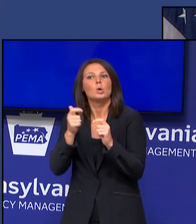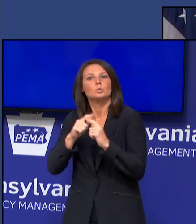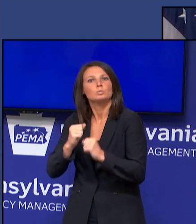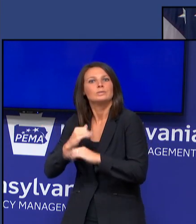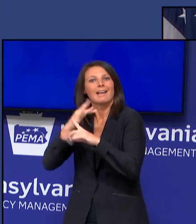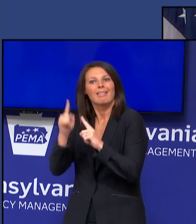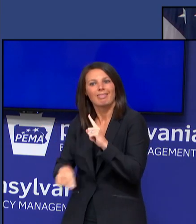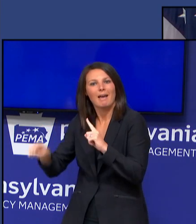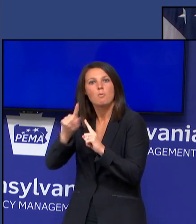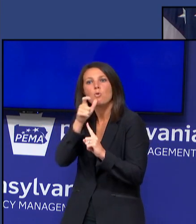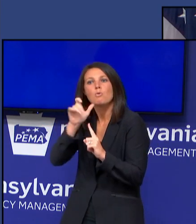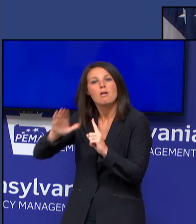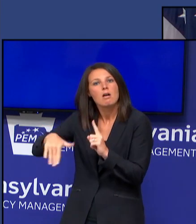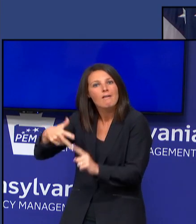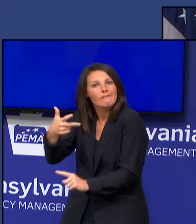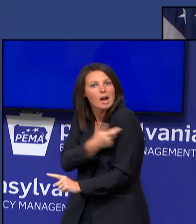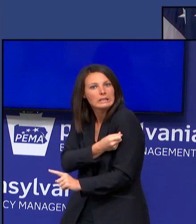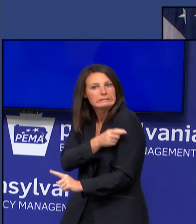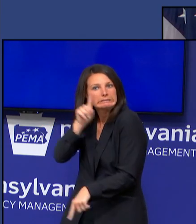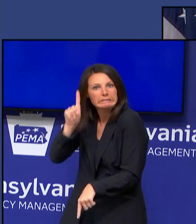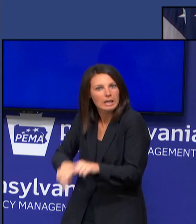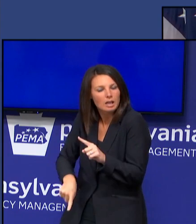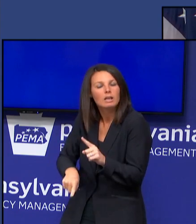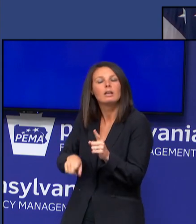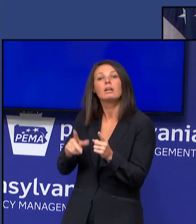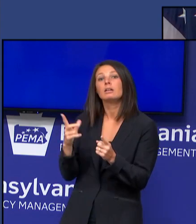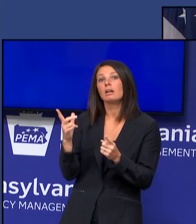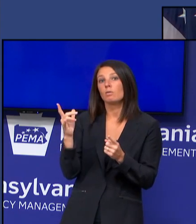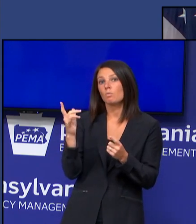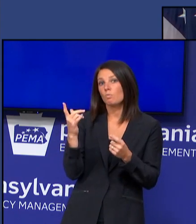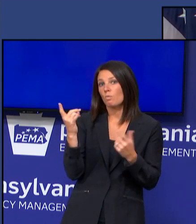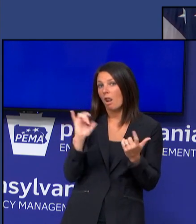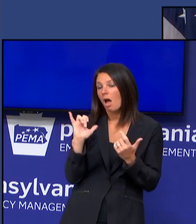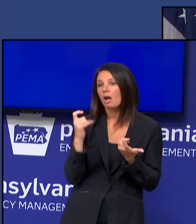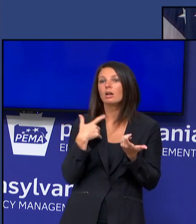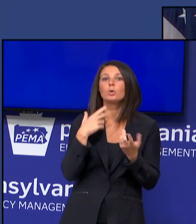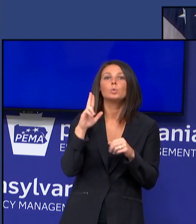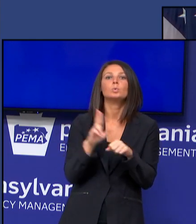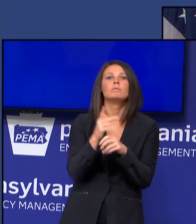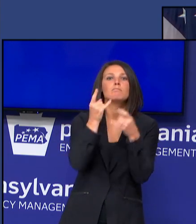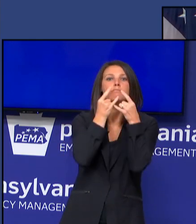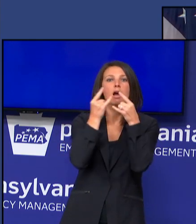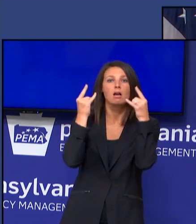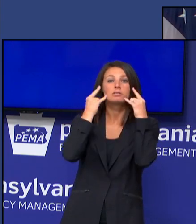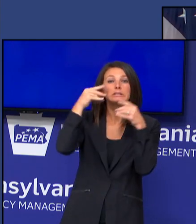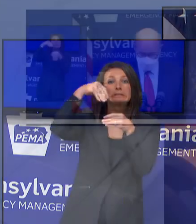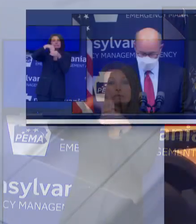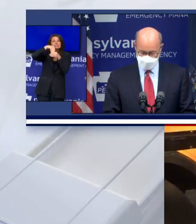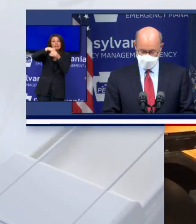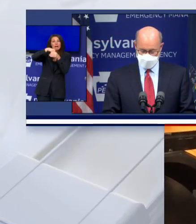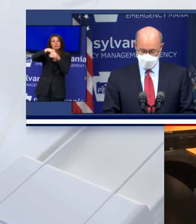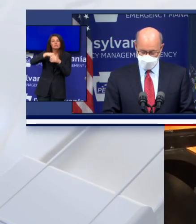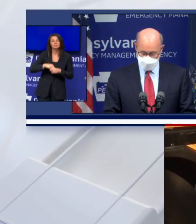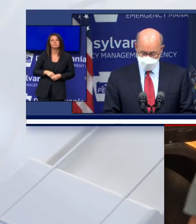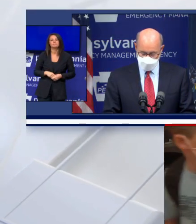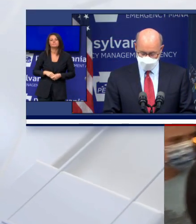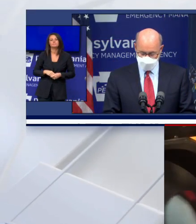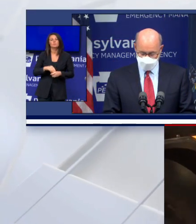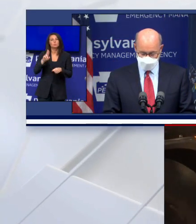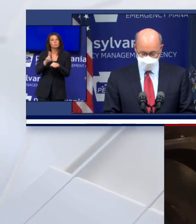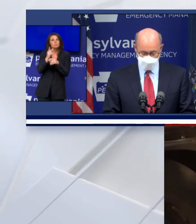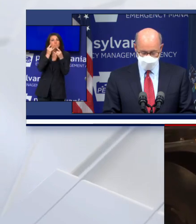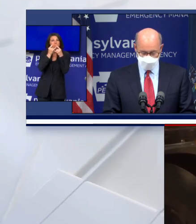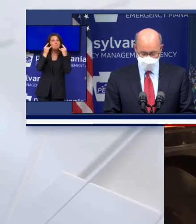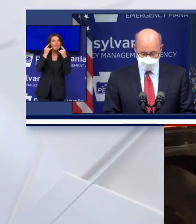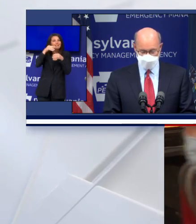be vaccinated, from the spread of the disease, including wearing masks indoors. Wearing a mask